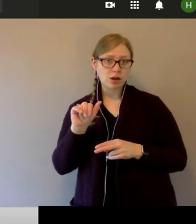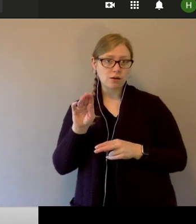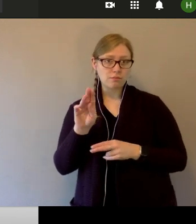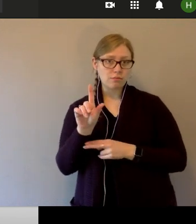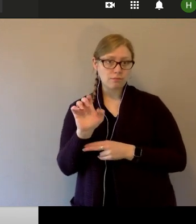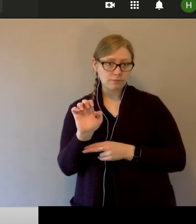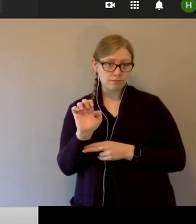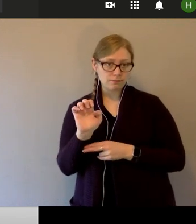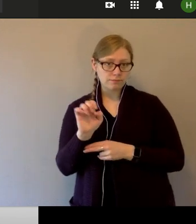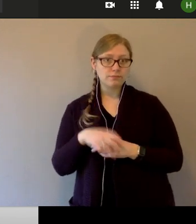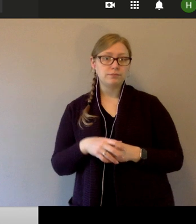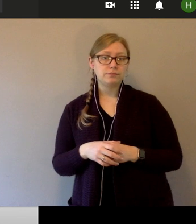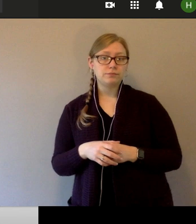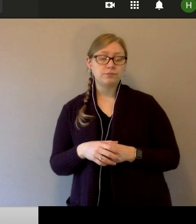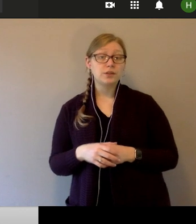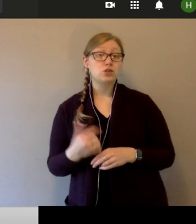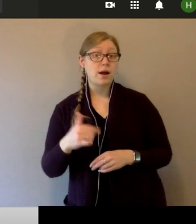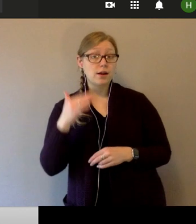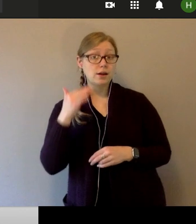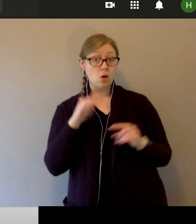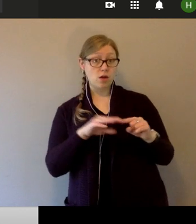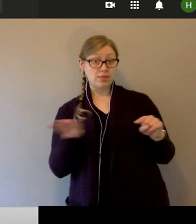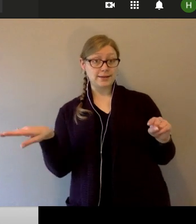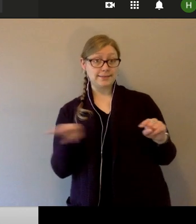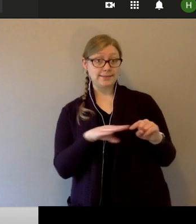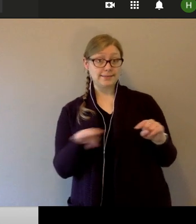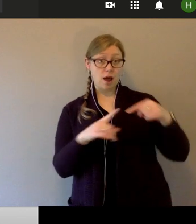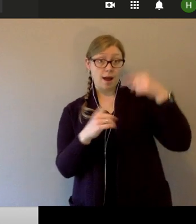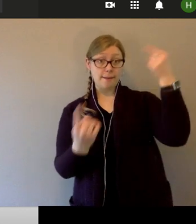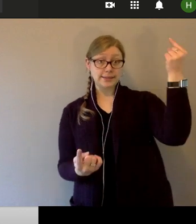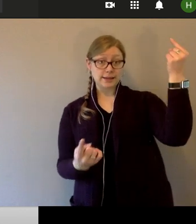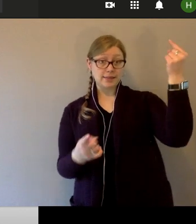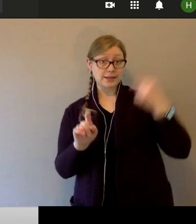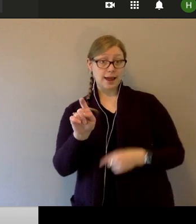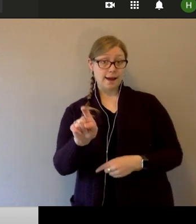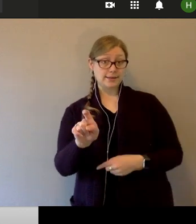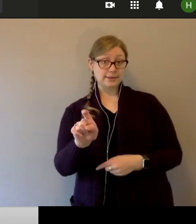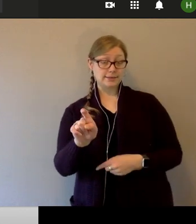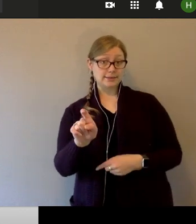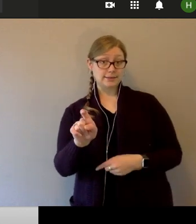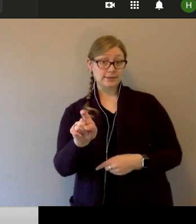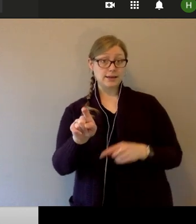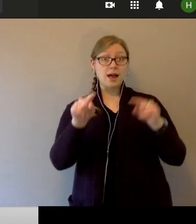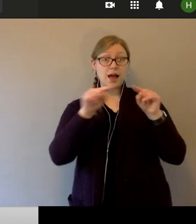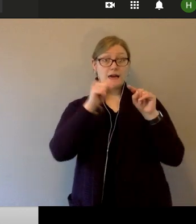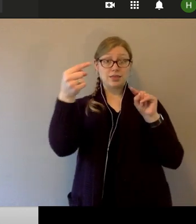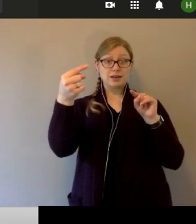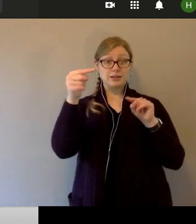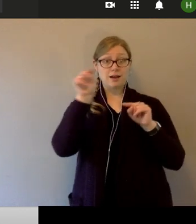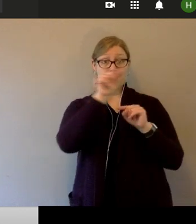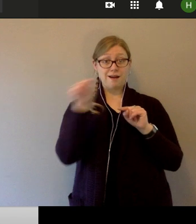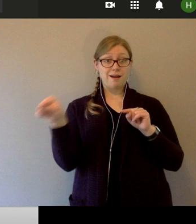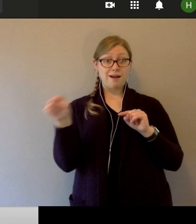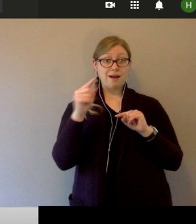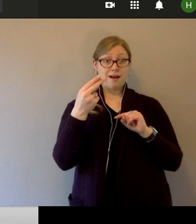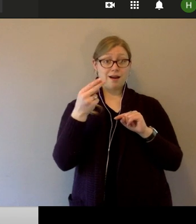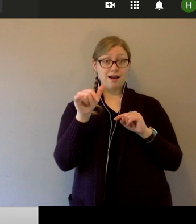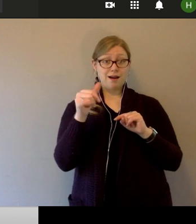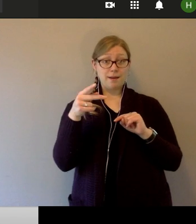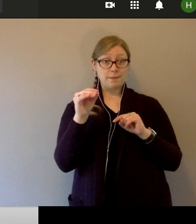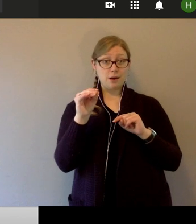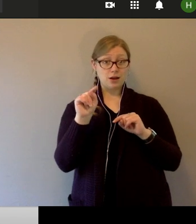side is x, and this is the hypotenuse because it's opposite the right angle. So I can use